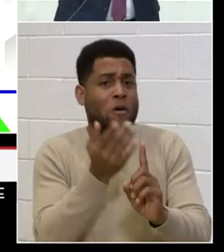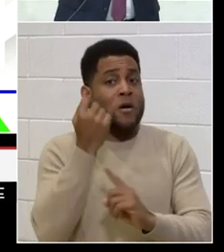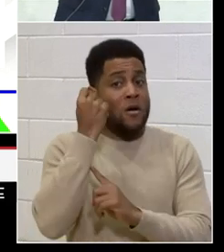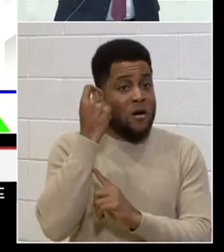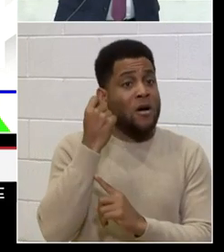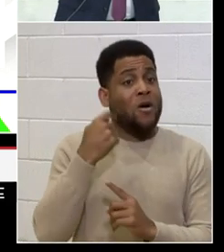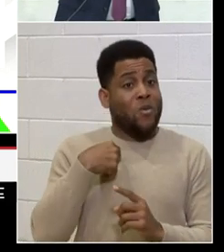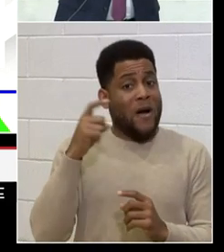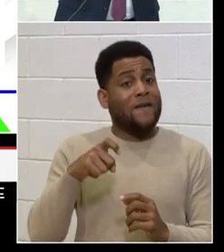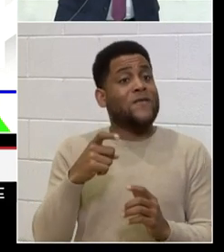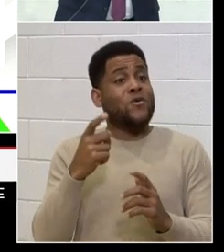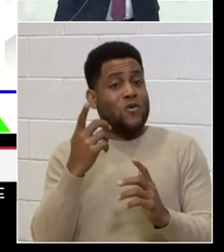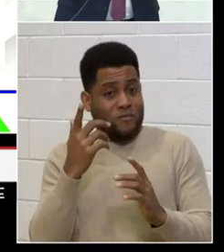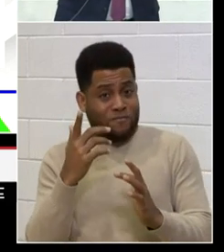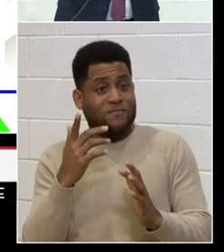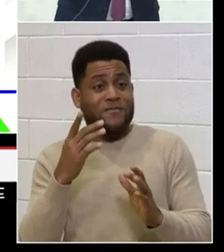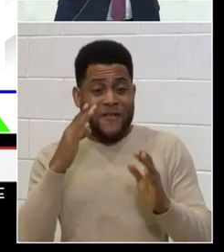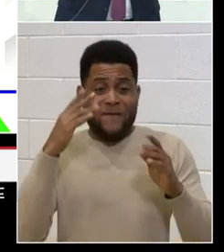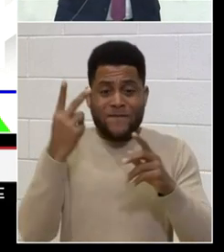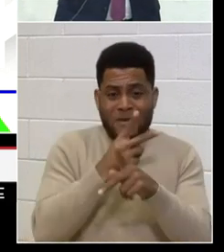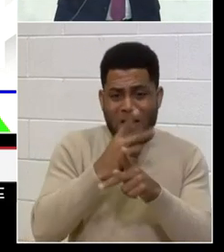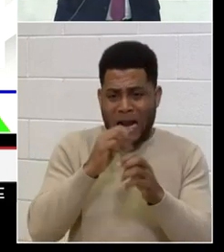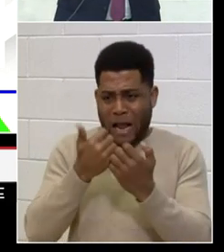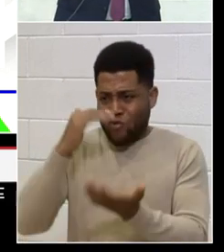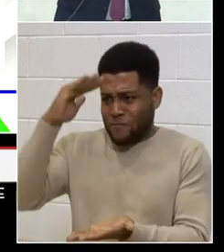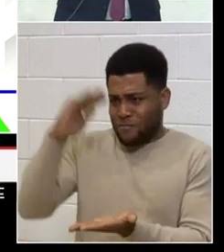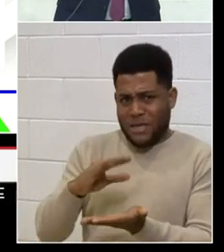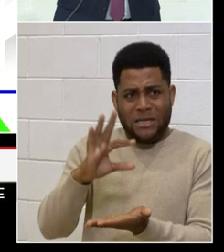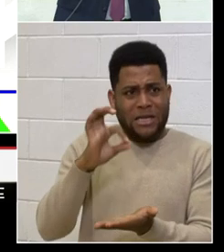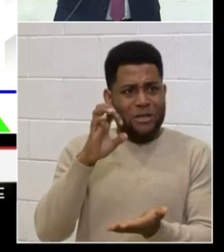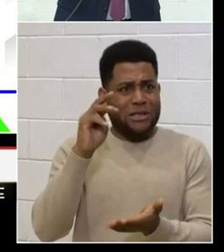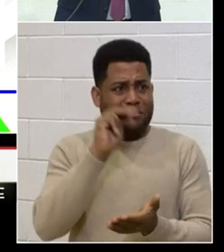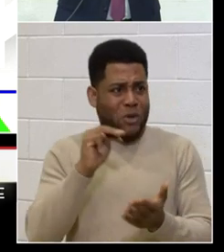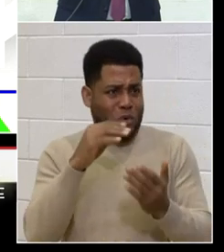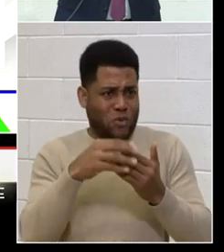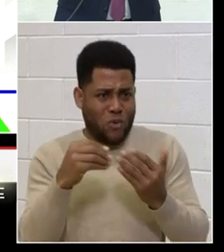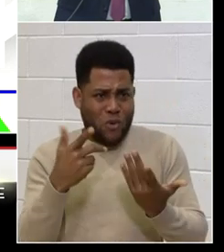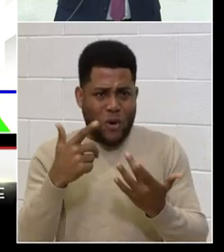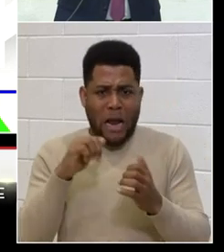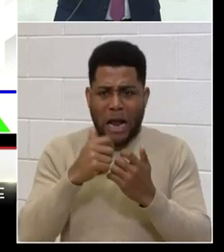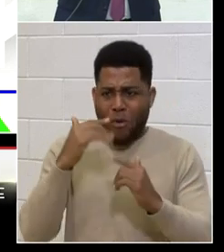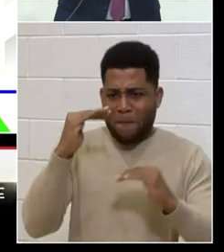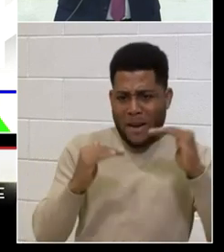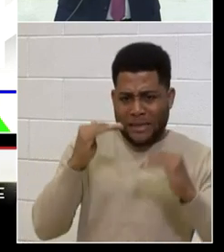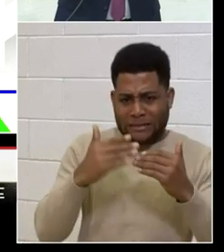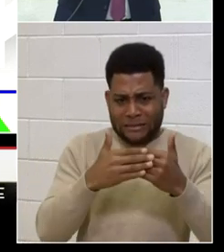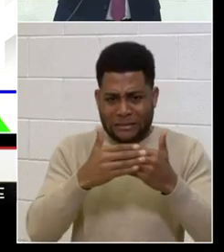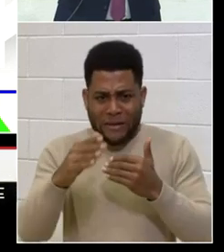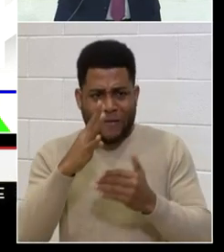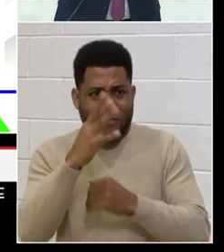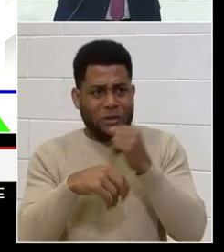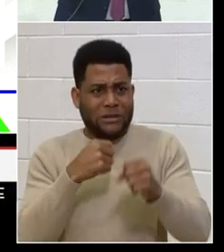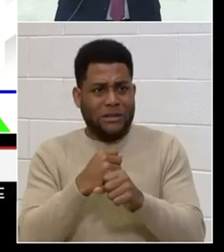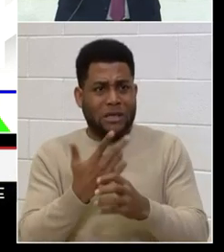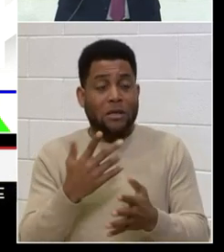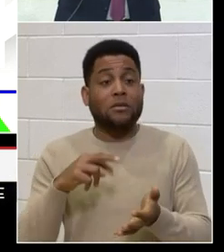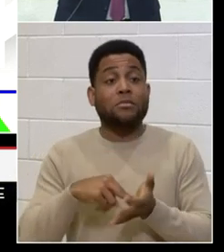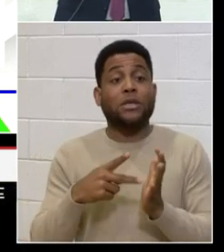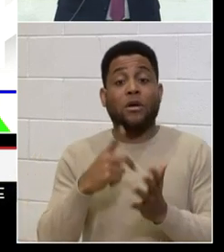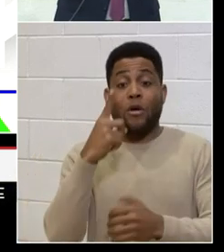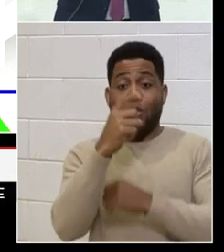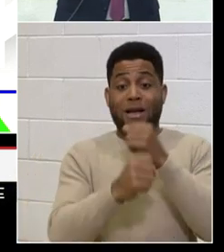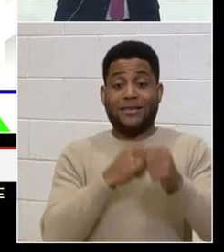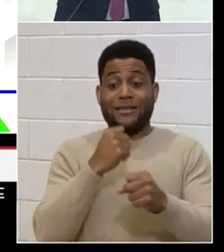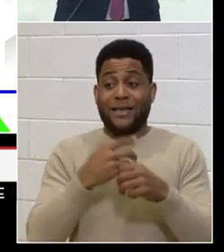year and then show we can balance that for 4 years. So we can't rely on a one-year gimmick to be able to do it, because we have to show that we maintain that